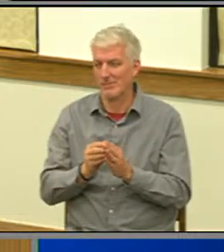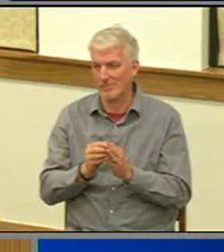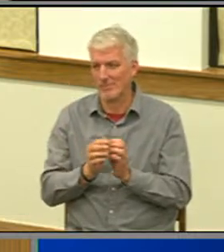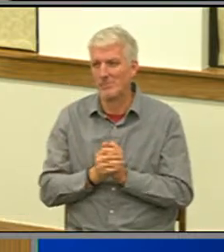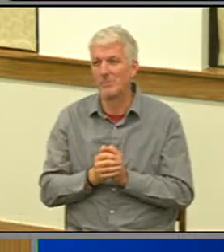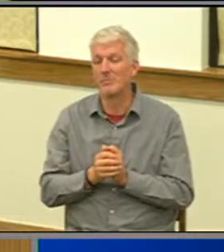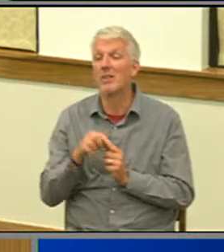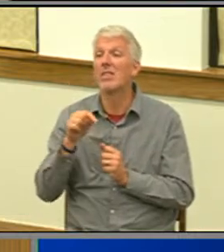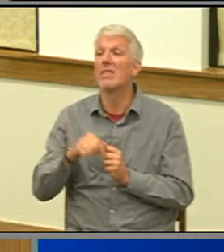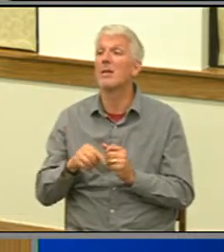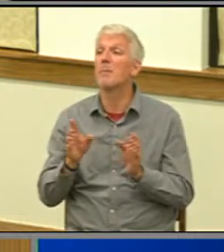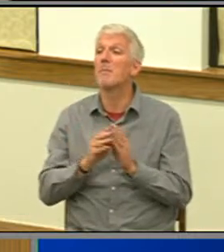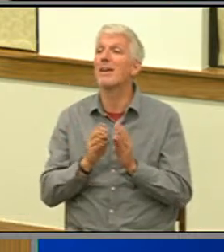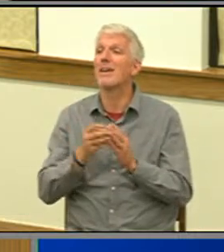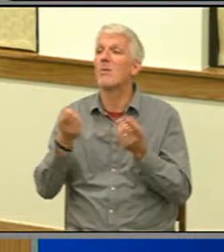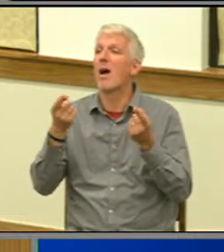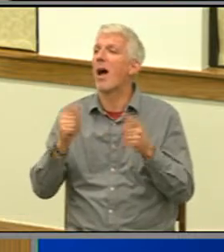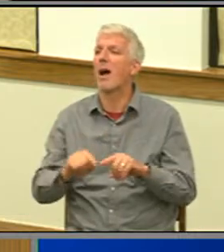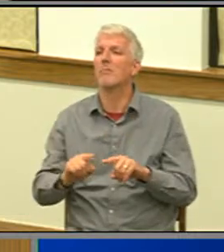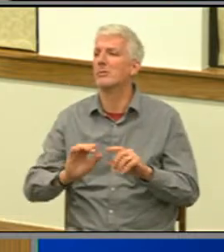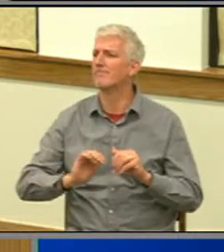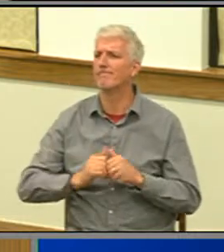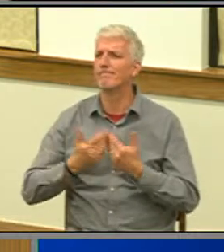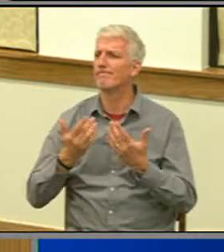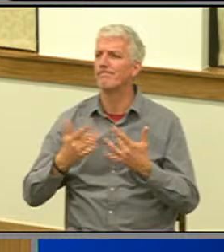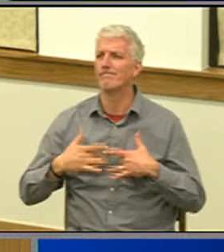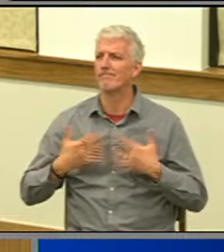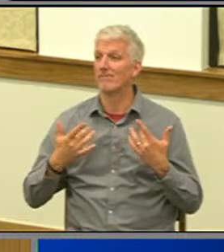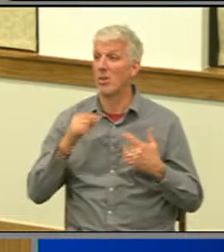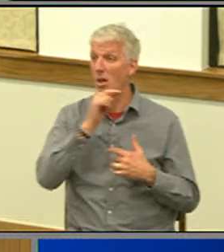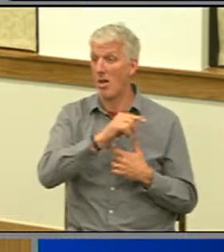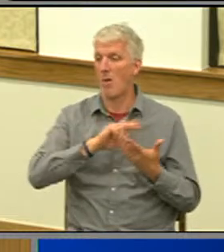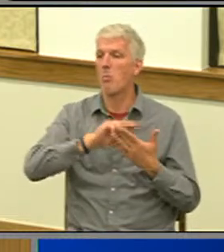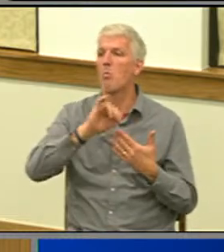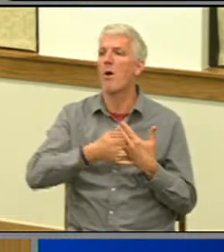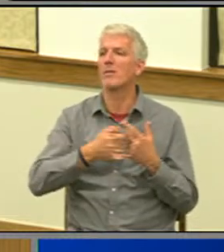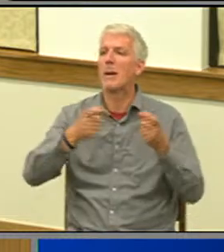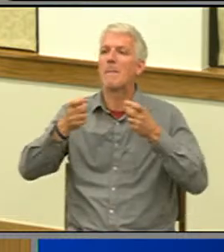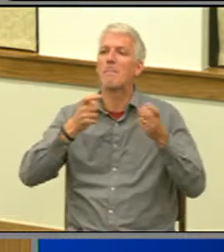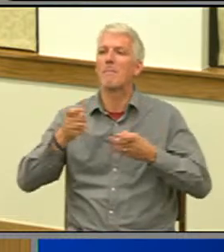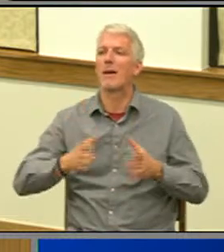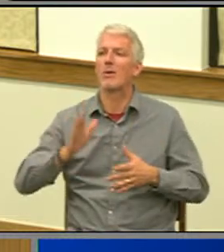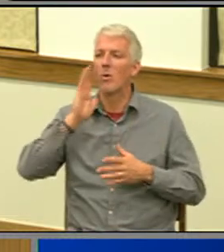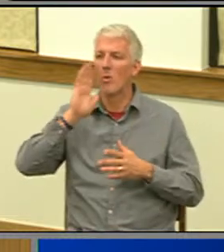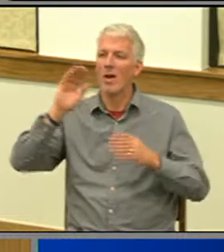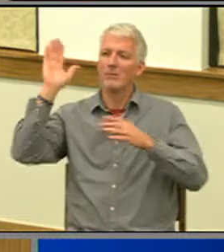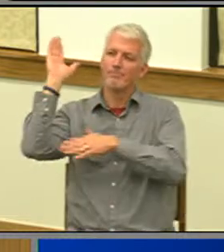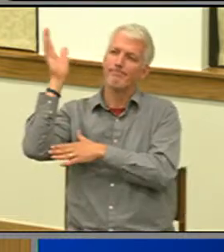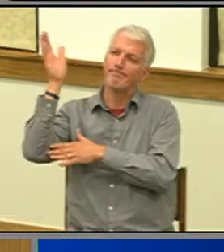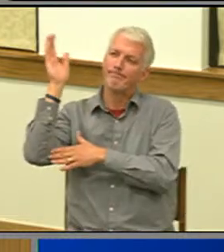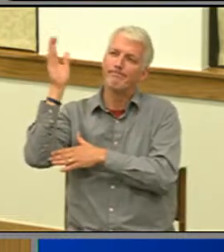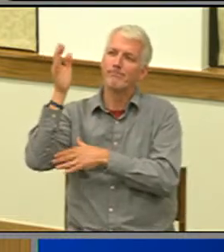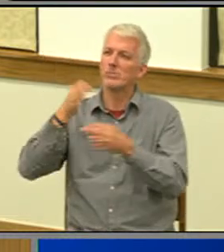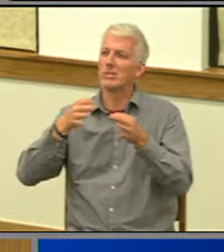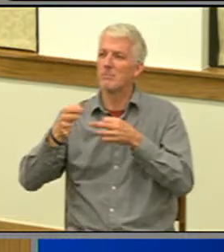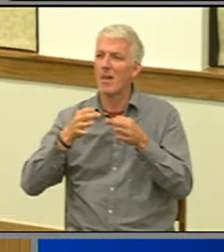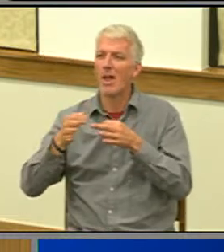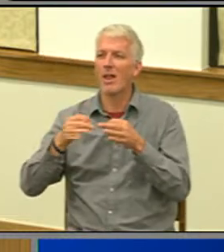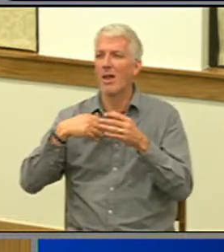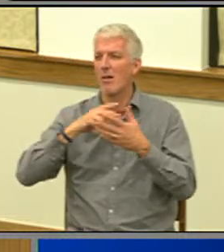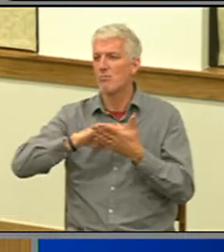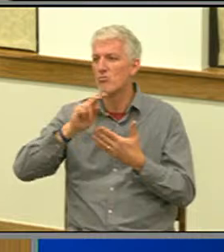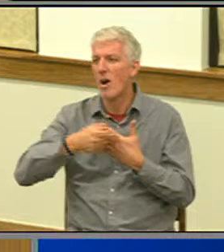The meeting will proceed as follows. The project manager will give a PowerPoint presentation covering the project limits,